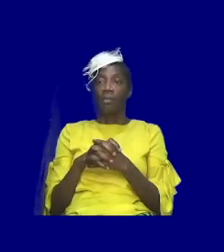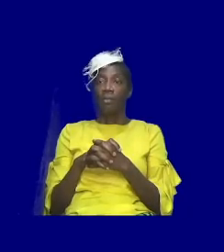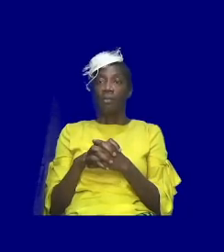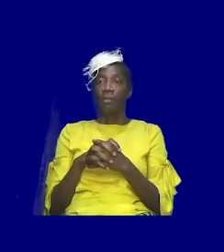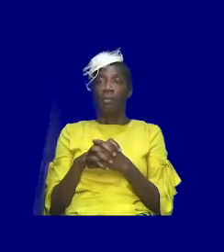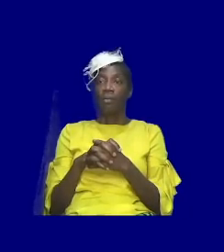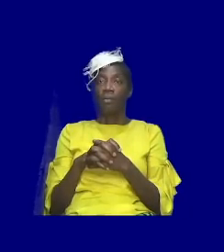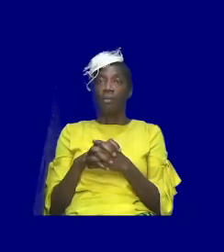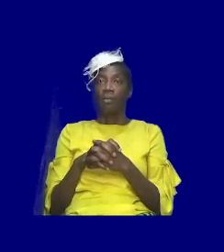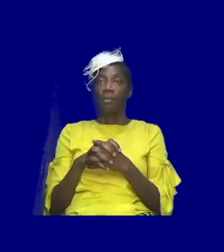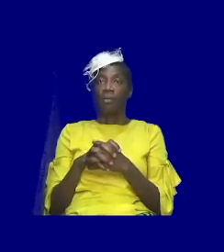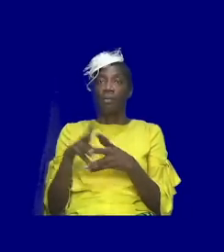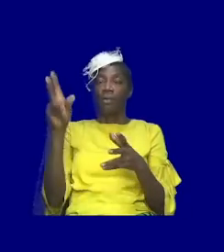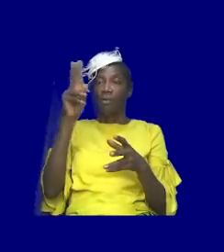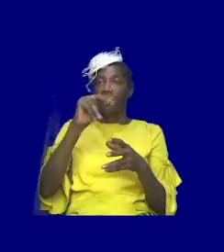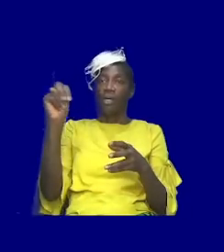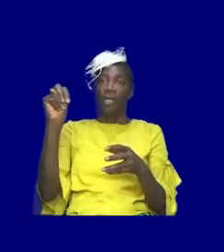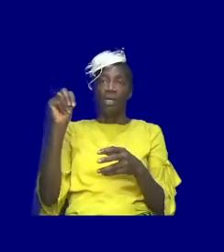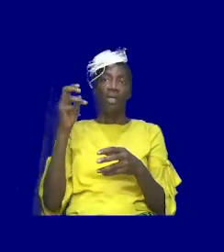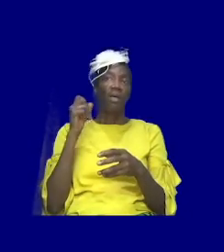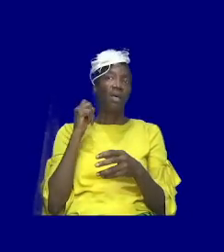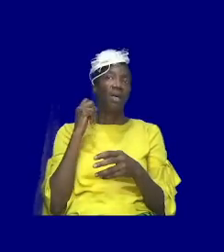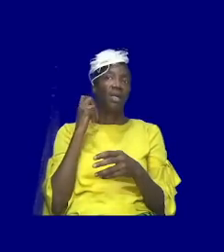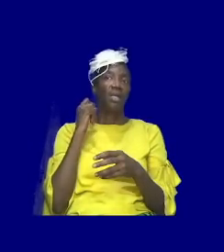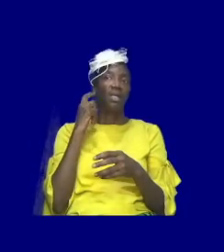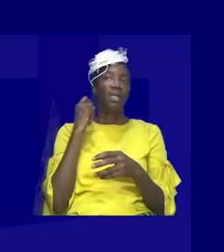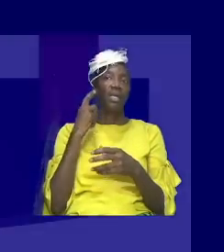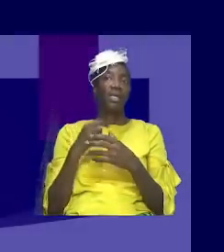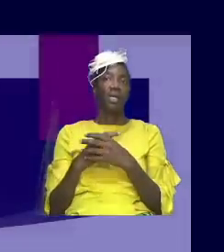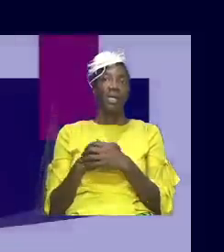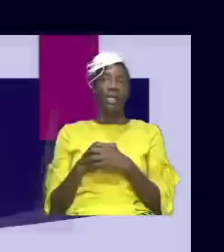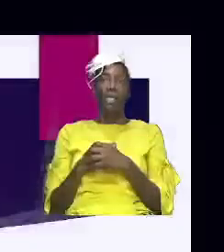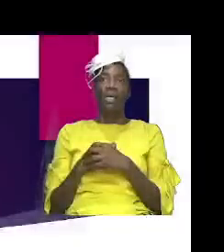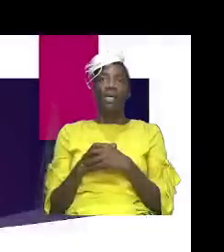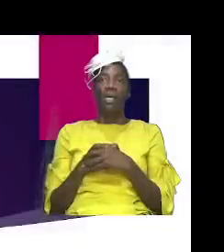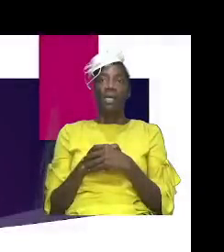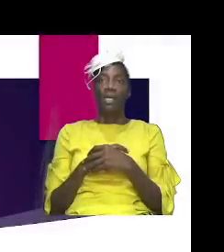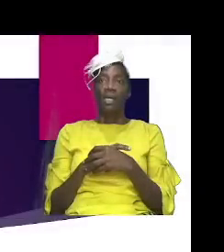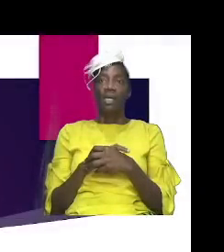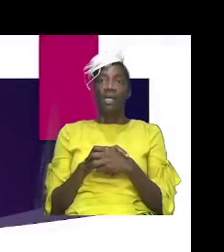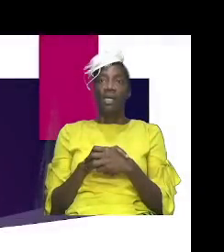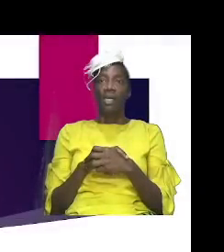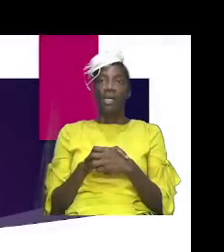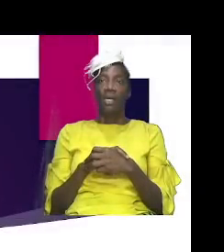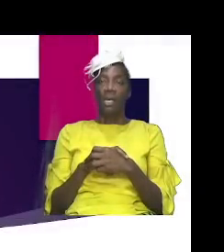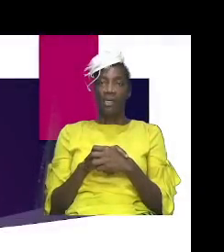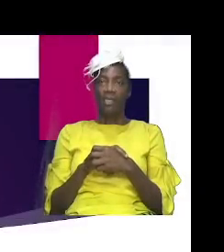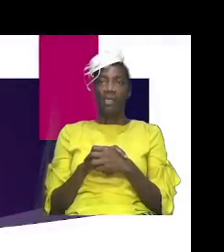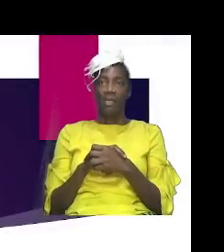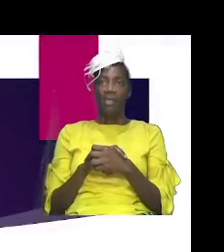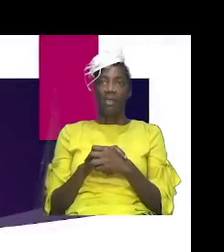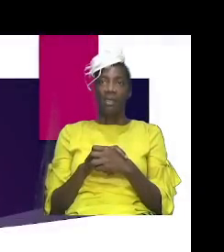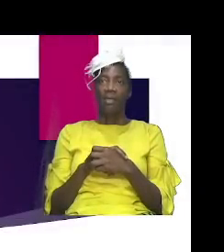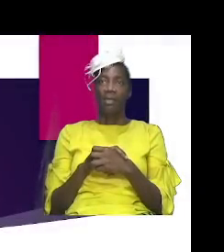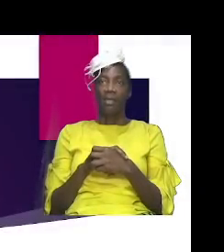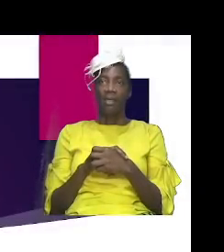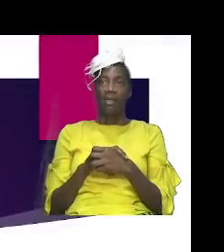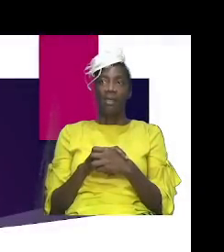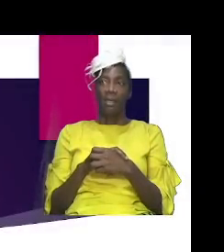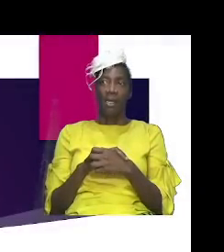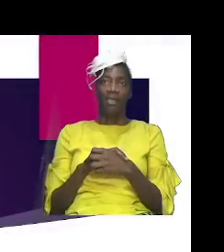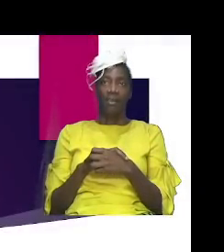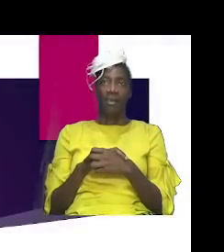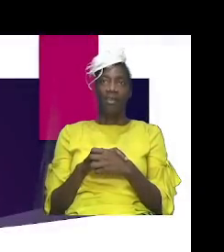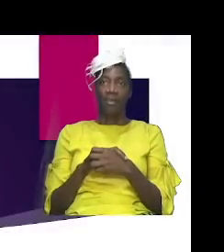We need to understand that we are going to be held to a higher